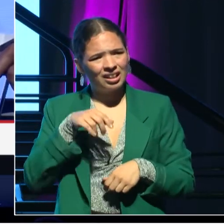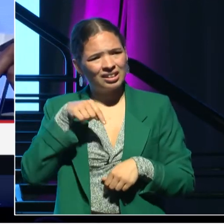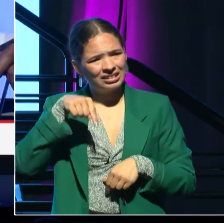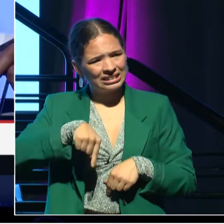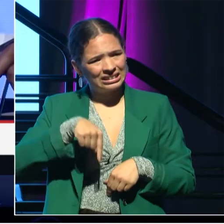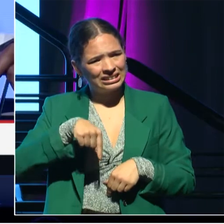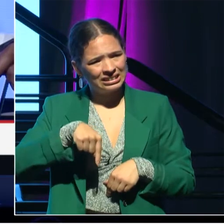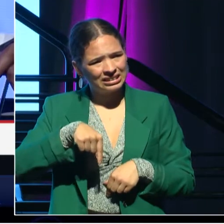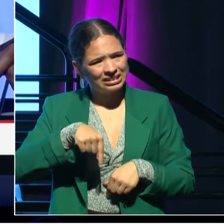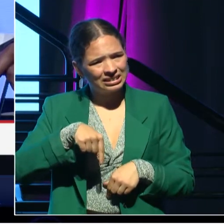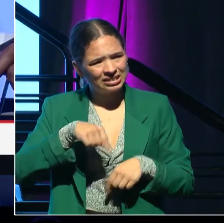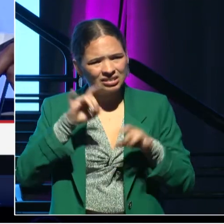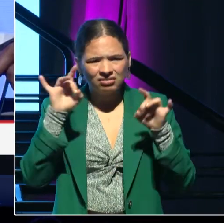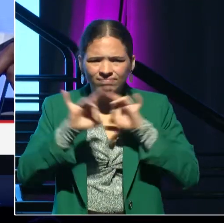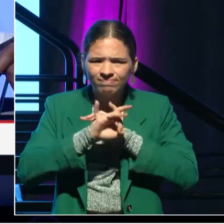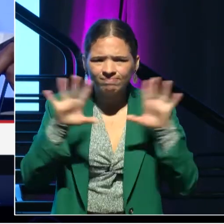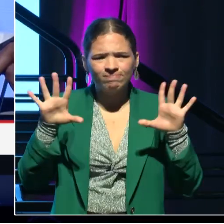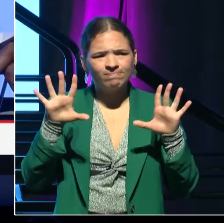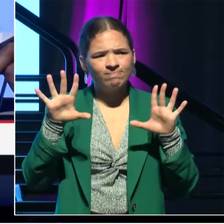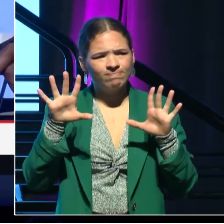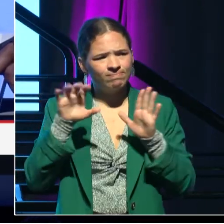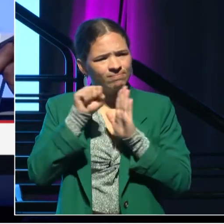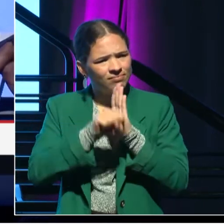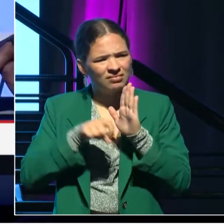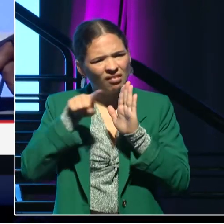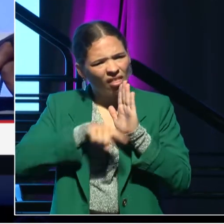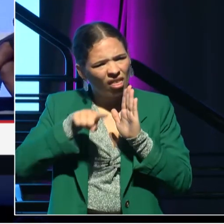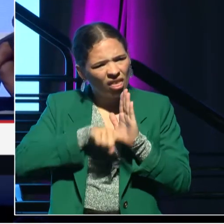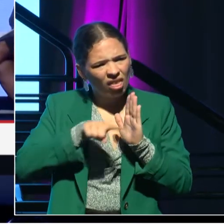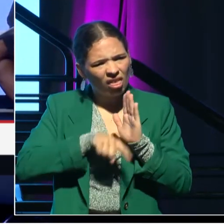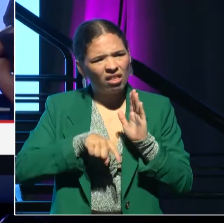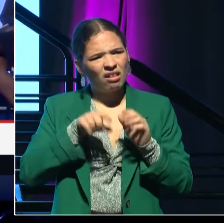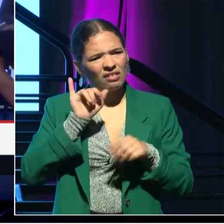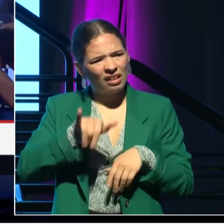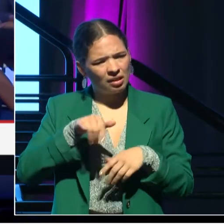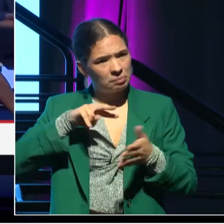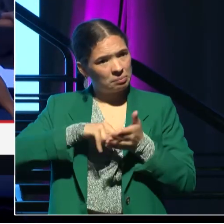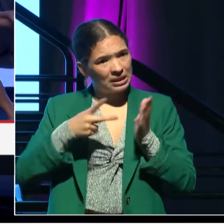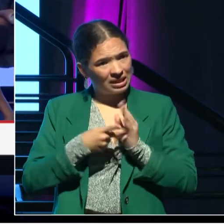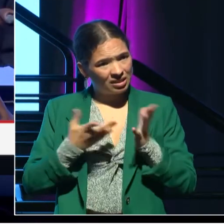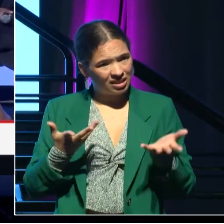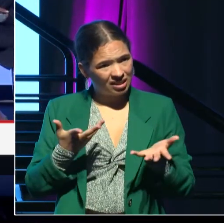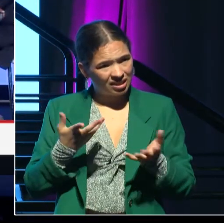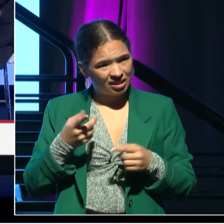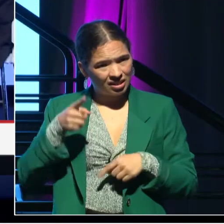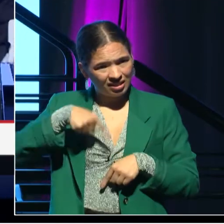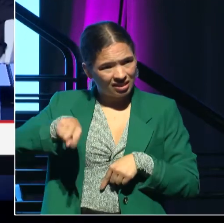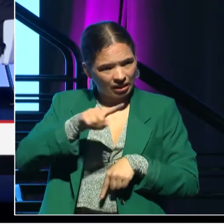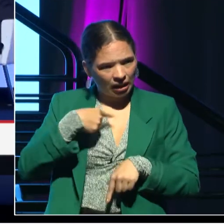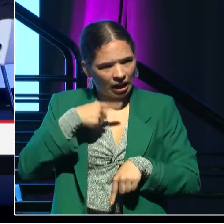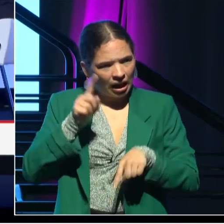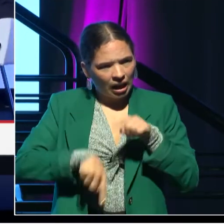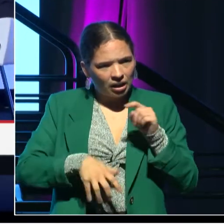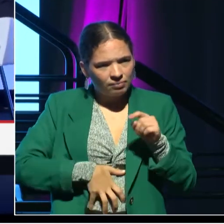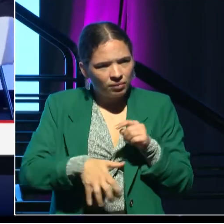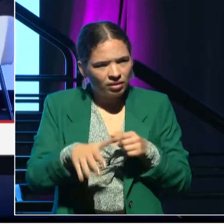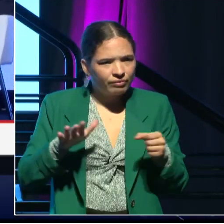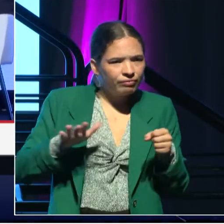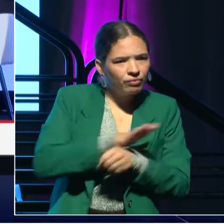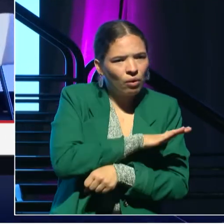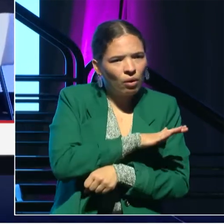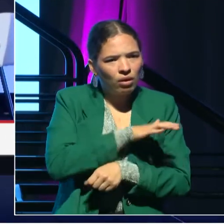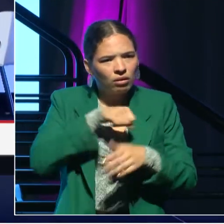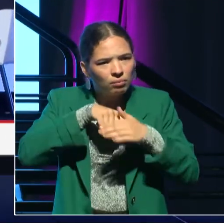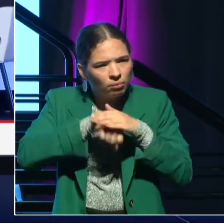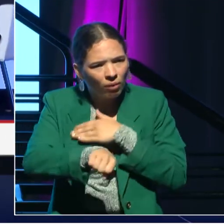debilitating effect for women to be able to carry their babies to full term. So how do we deal with that? Well, we deal with it by things